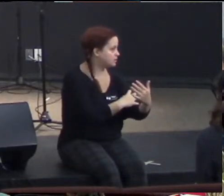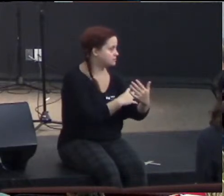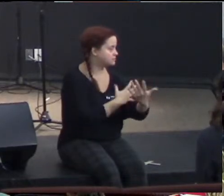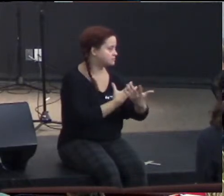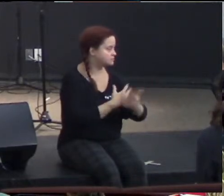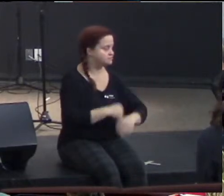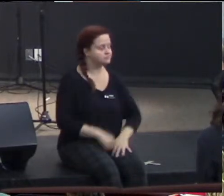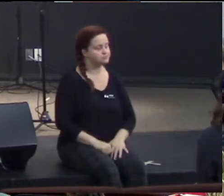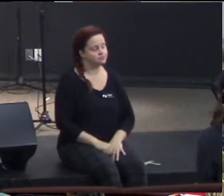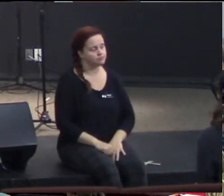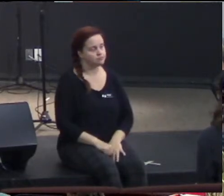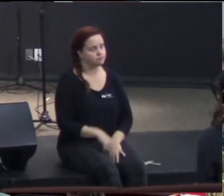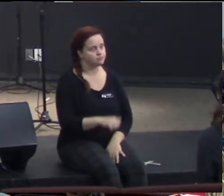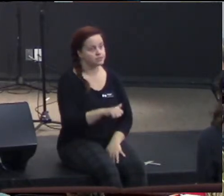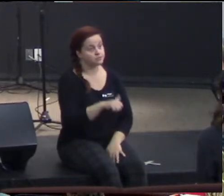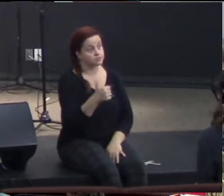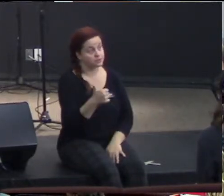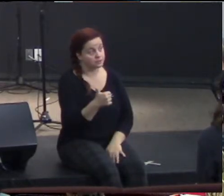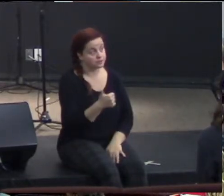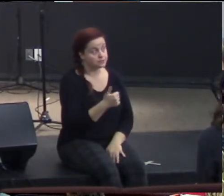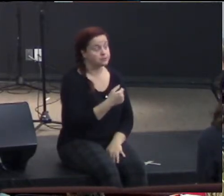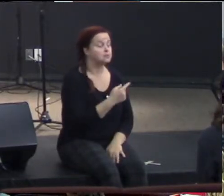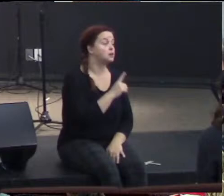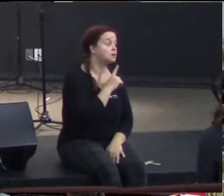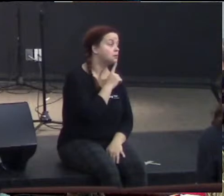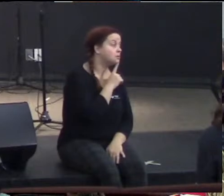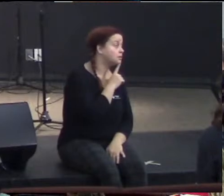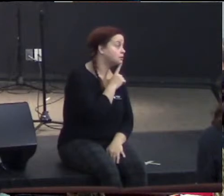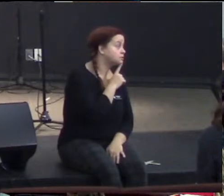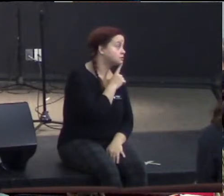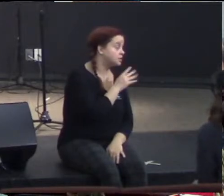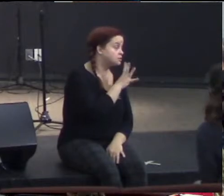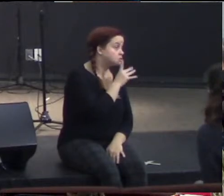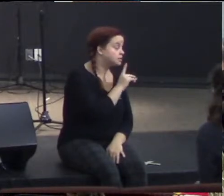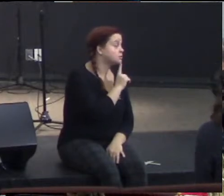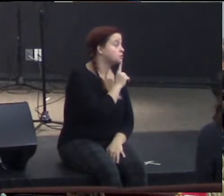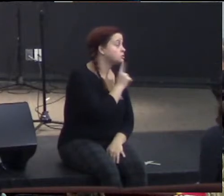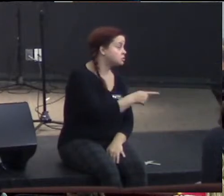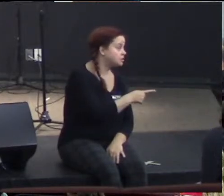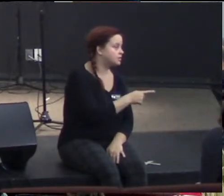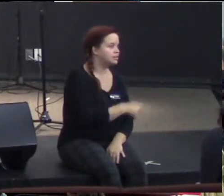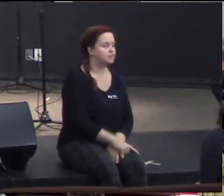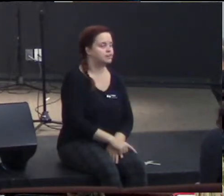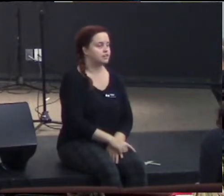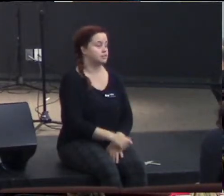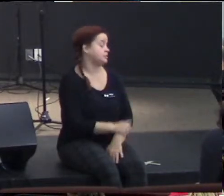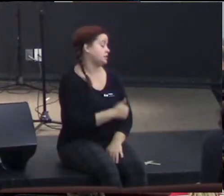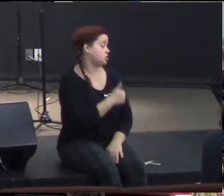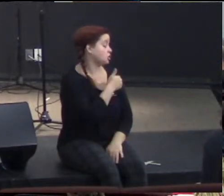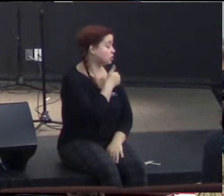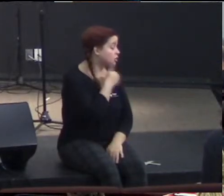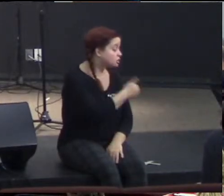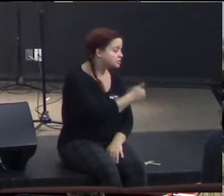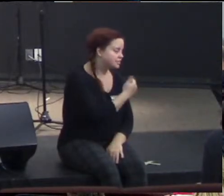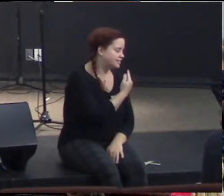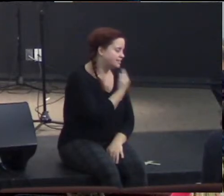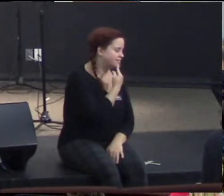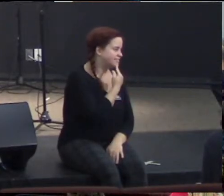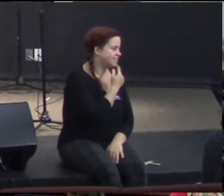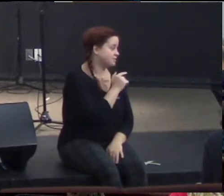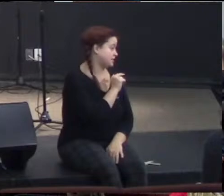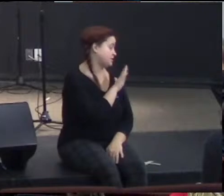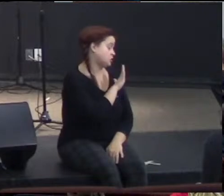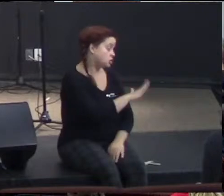For others, speaking truth is your self-proclaimed superpower. No one really likes you,